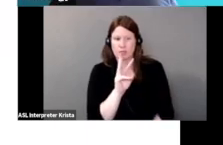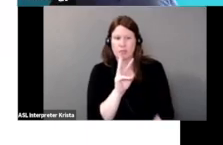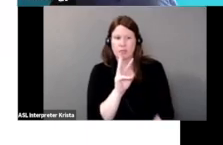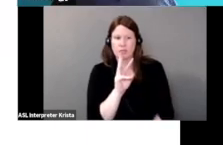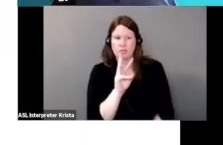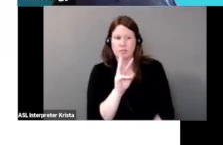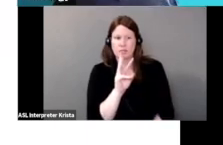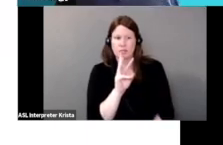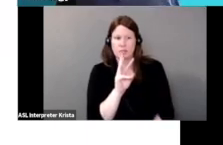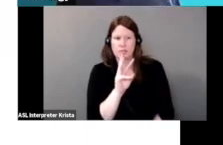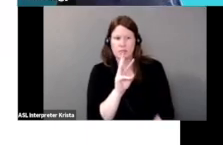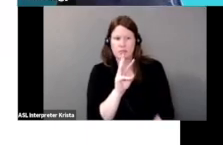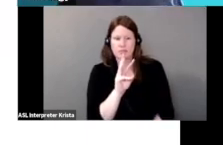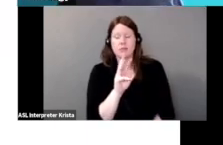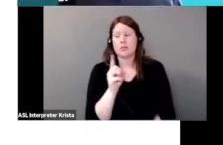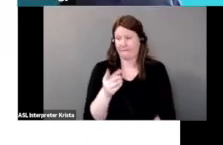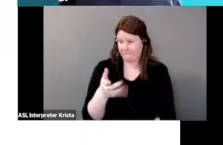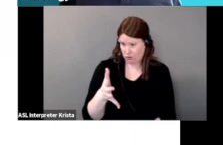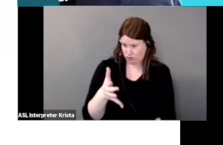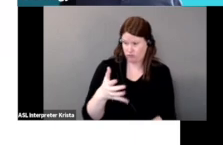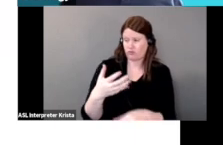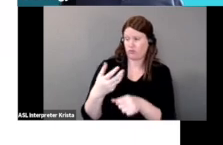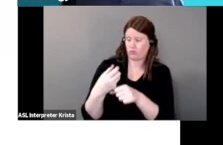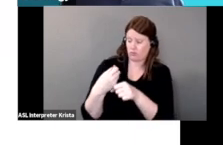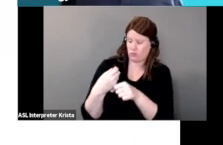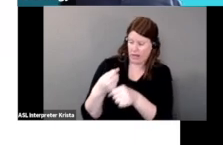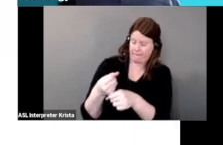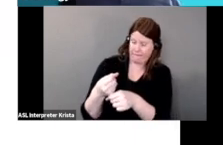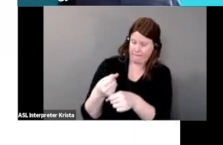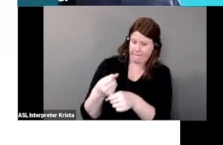So you've created something and